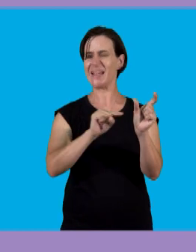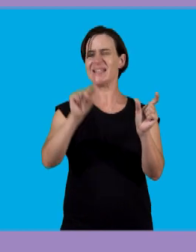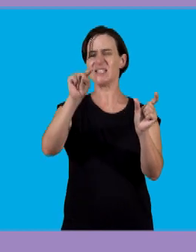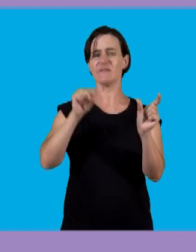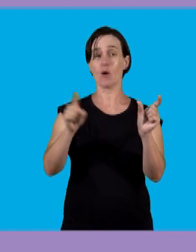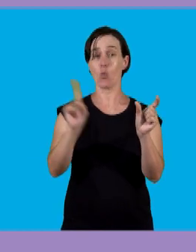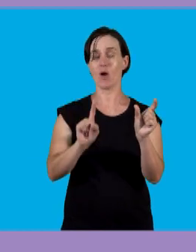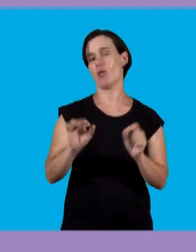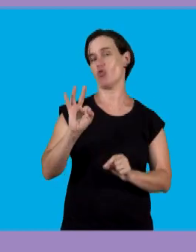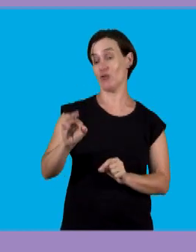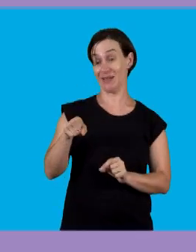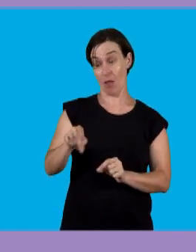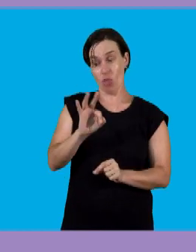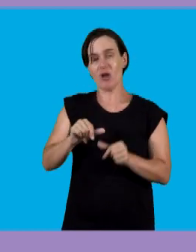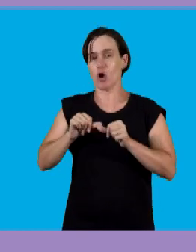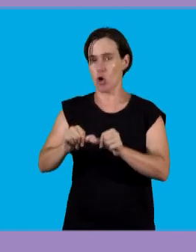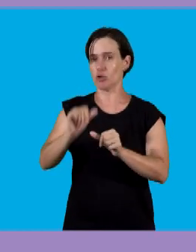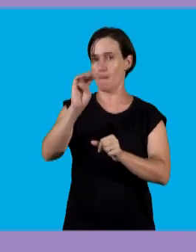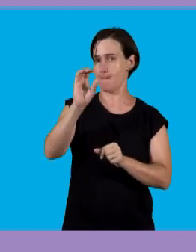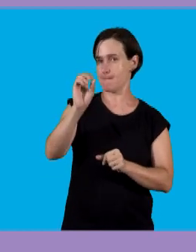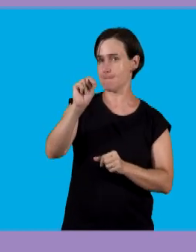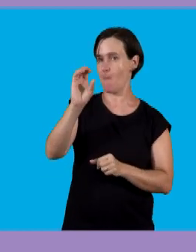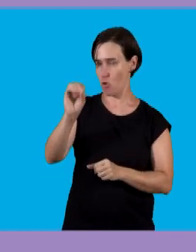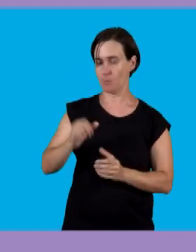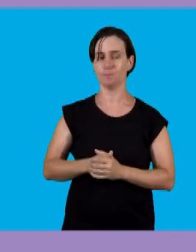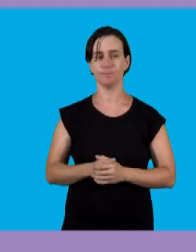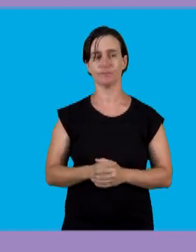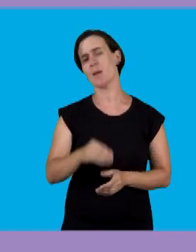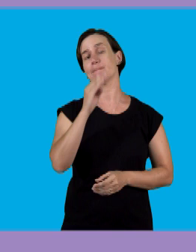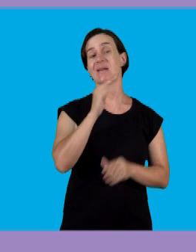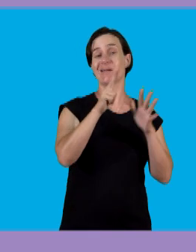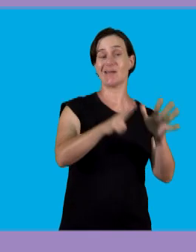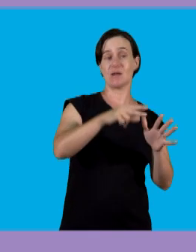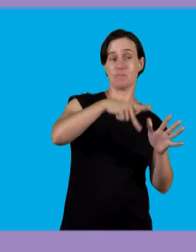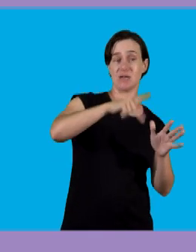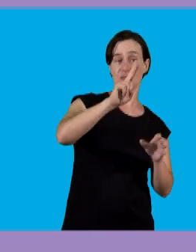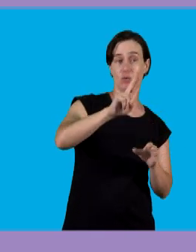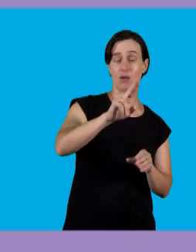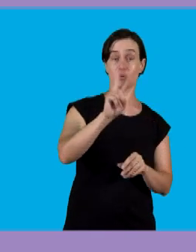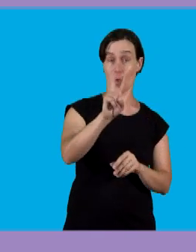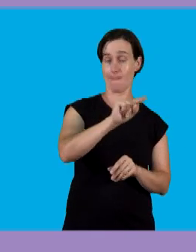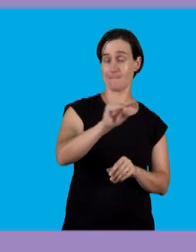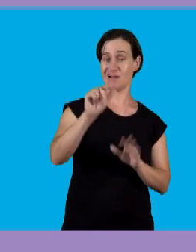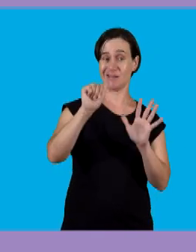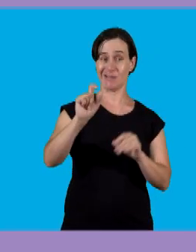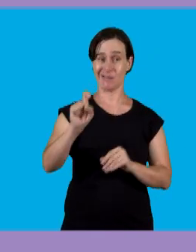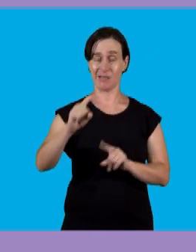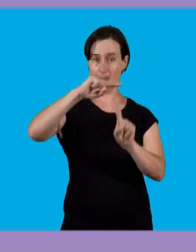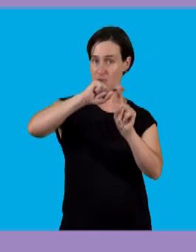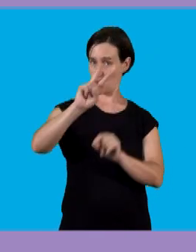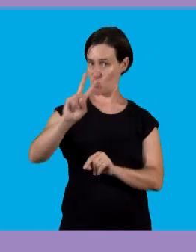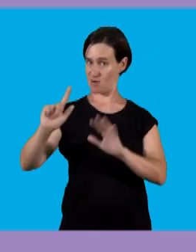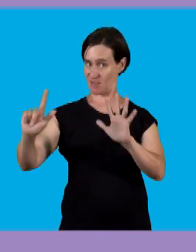we have 18p squared minus 6x plus 27, and this is all